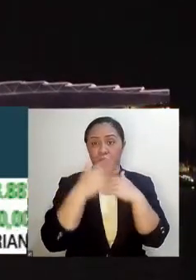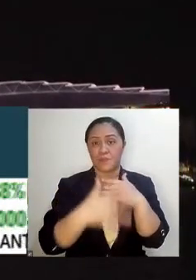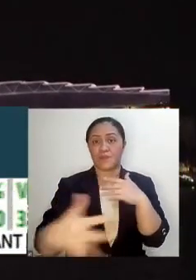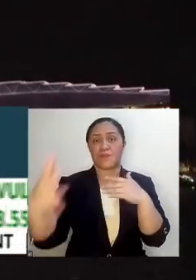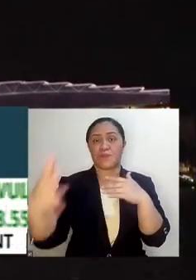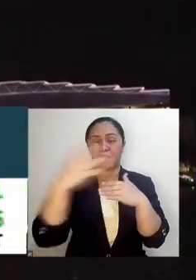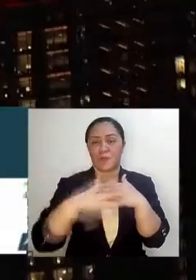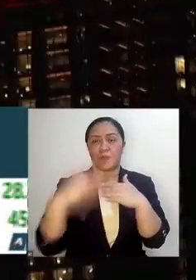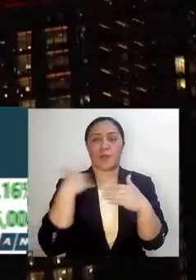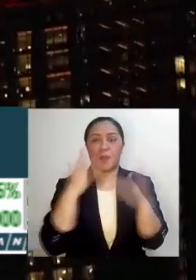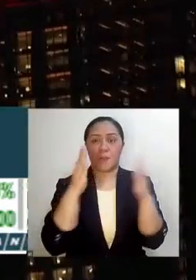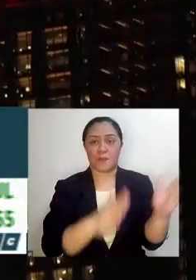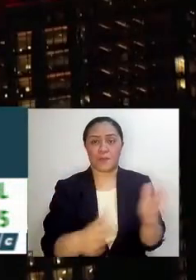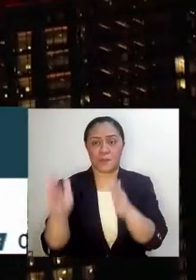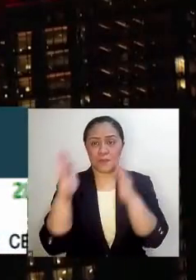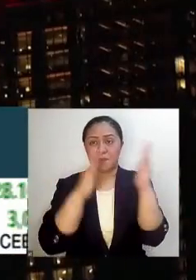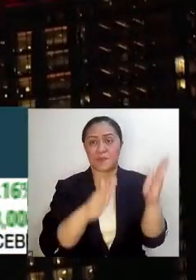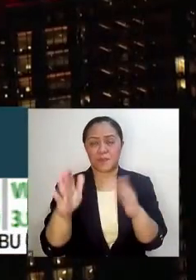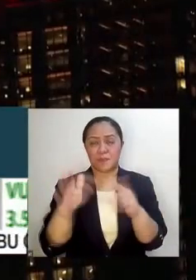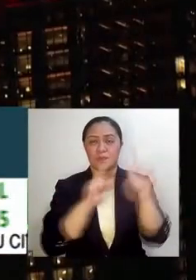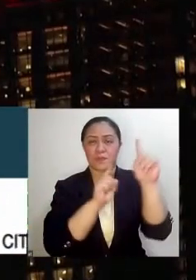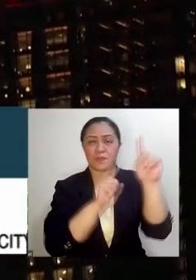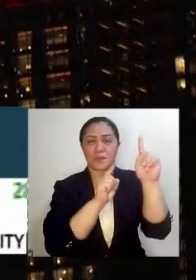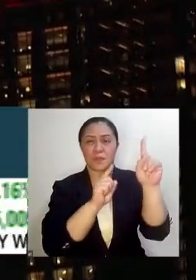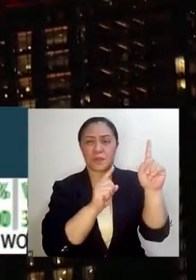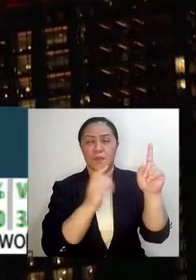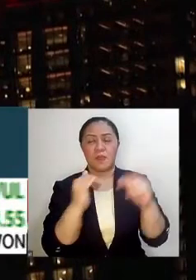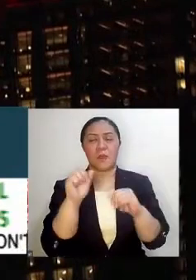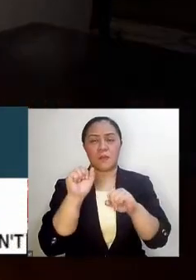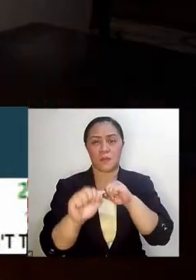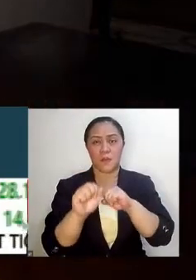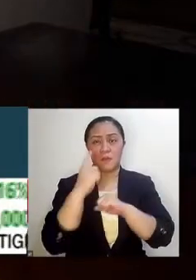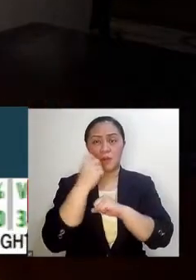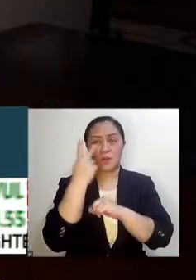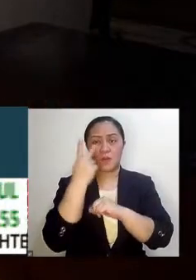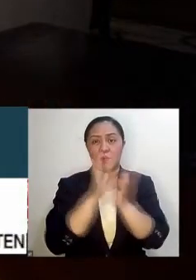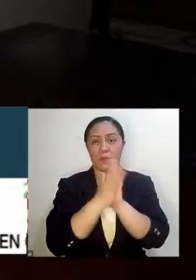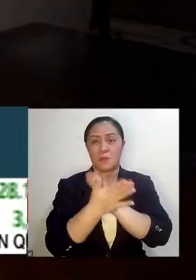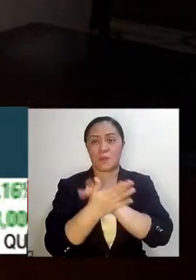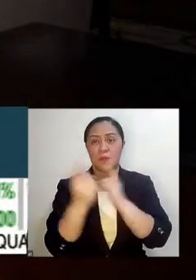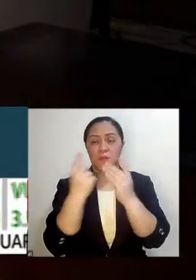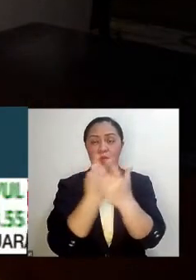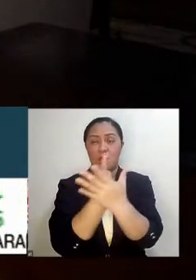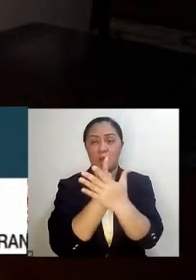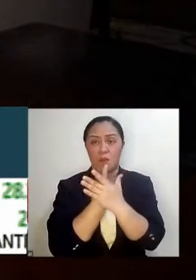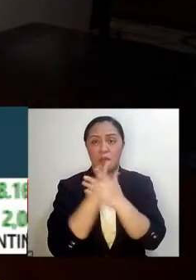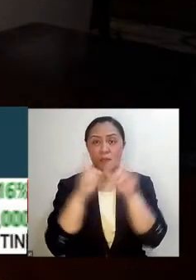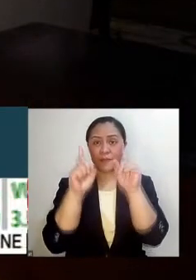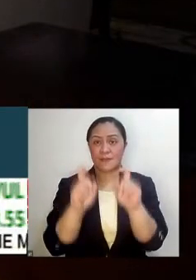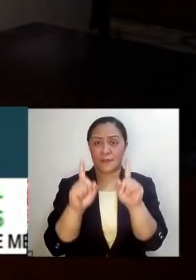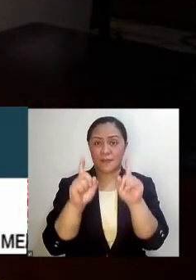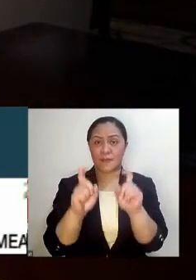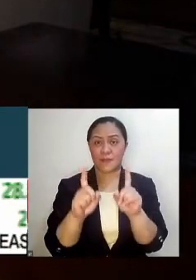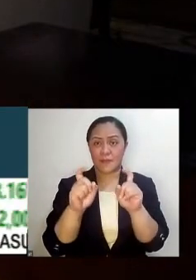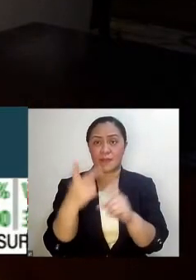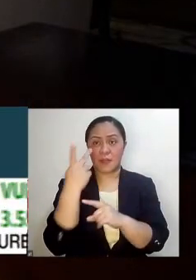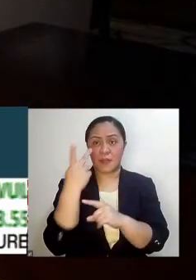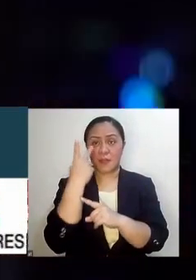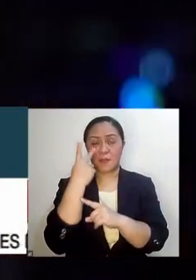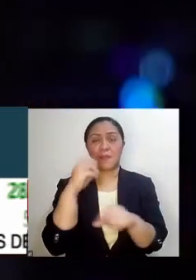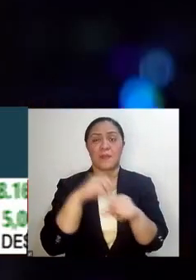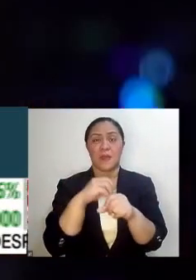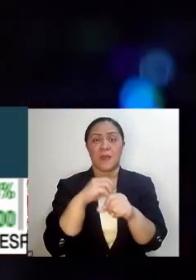hope attendees will be able to avoid quarantines through rigorous testing and by staying in a bubble cut off from the